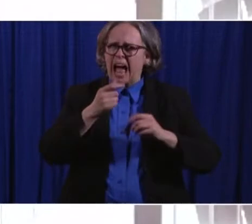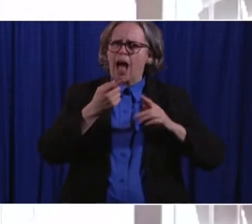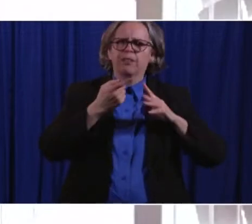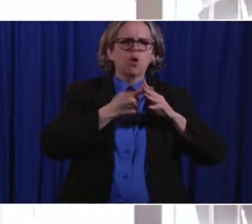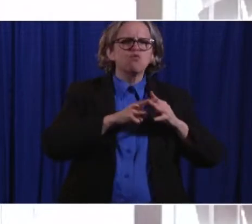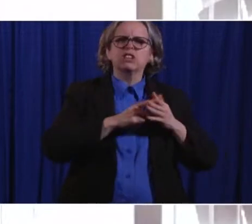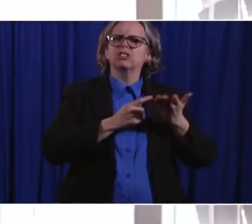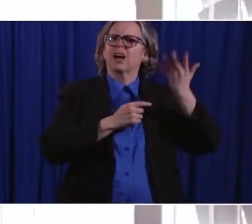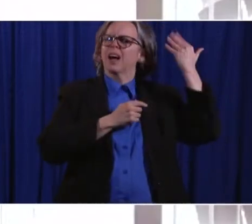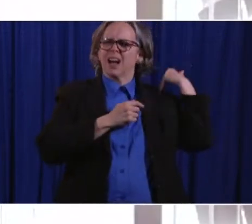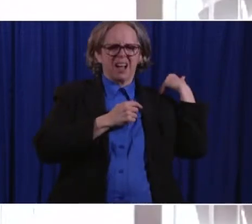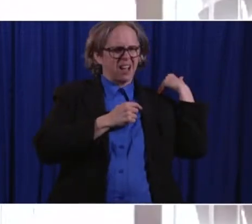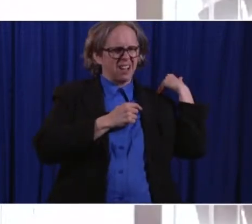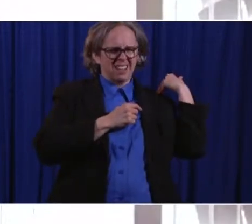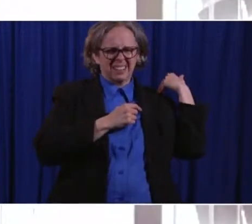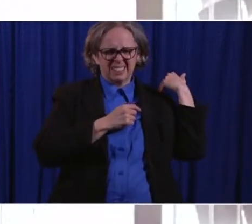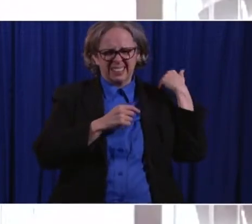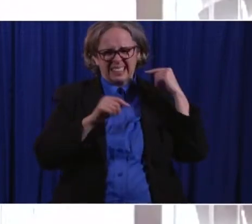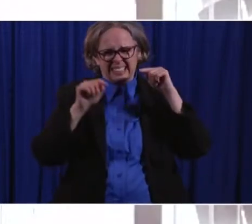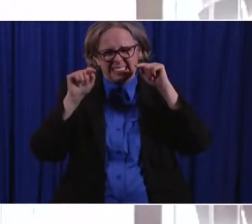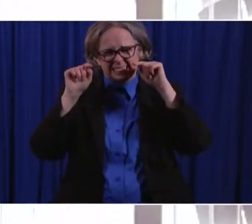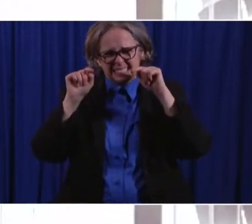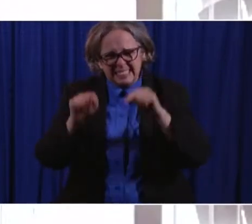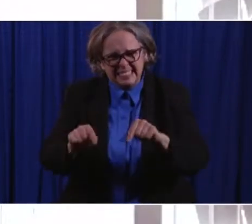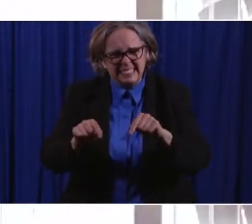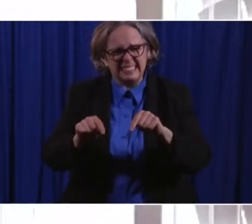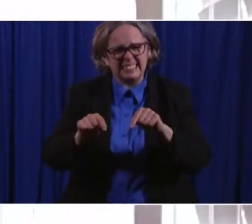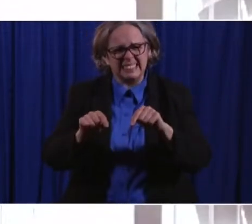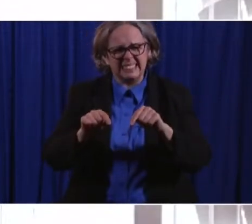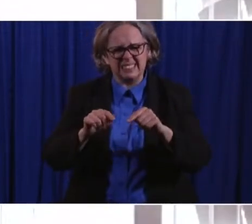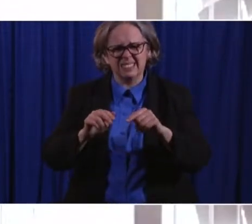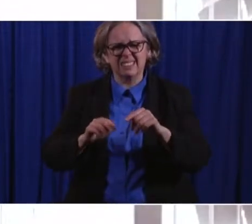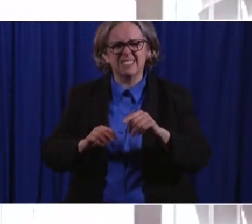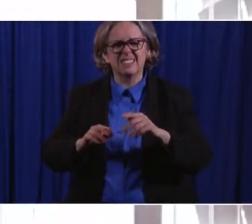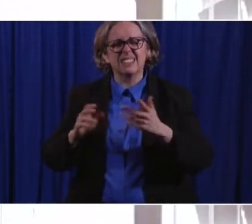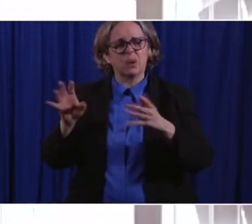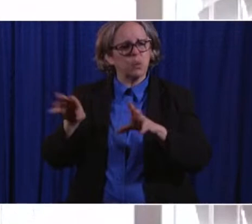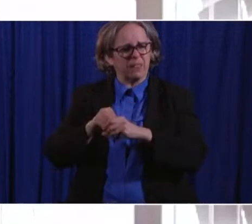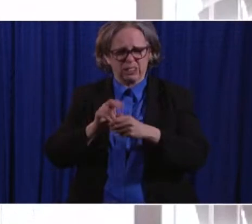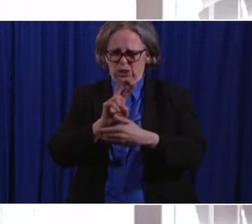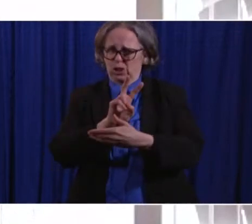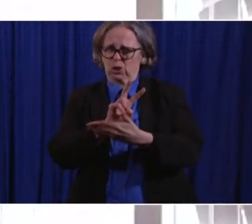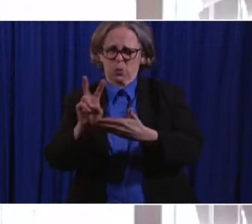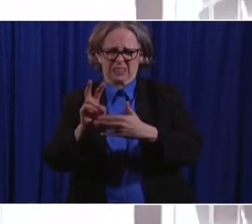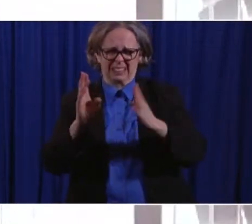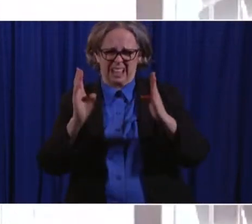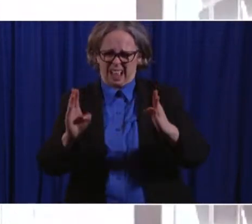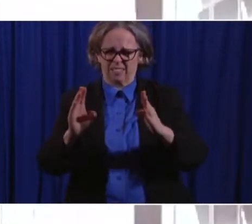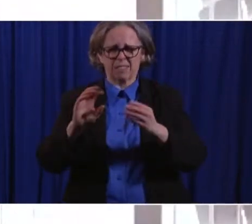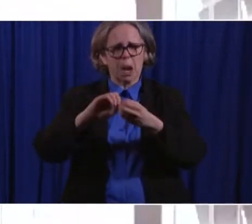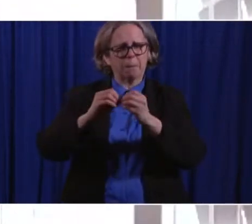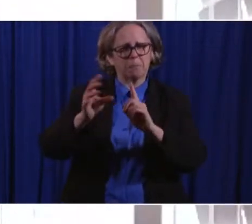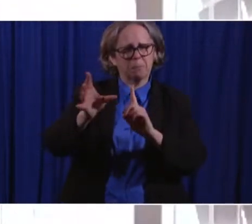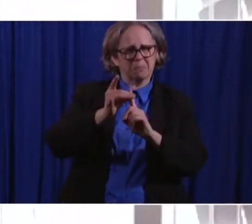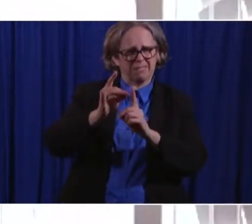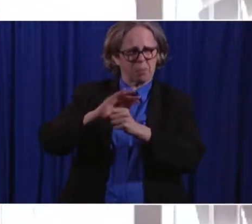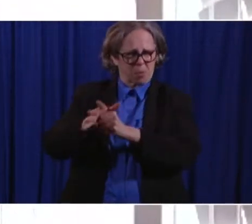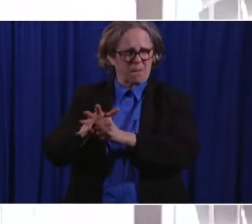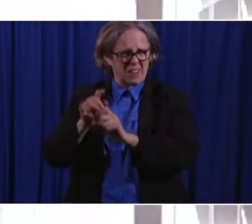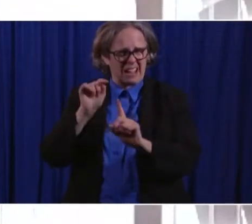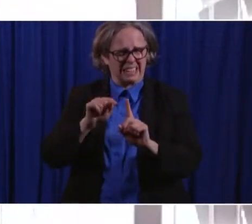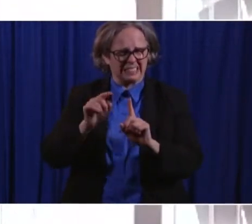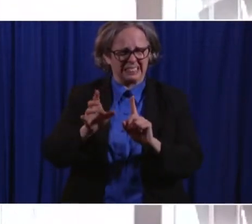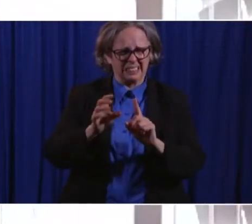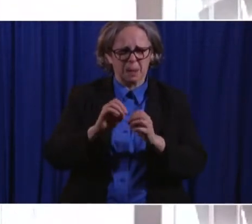highlighted, we're seeing this in the numbers. Our 2-week average of cases per 100,000 up over